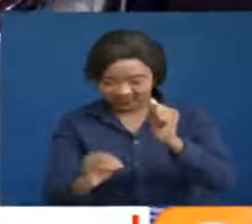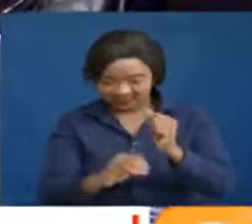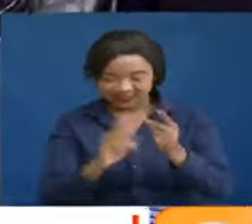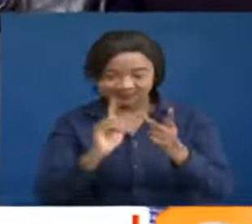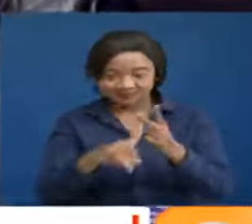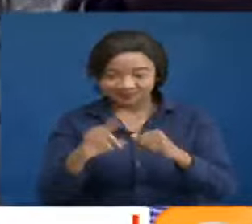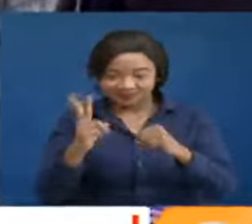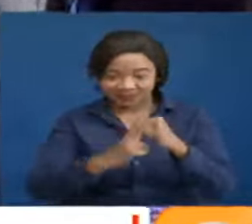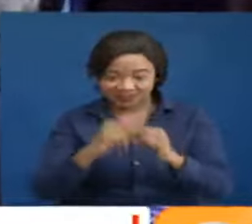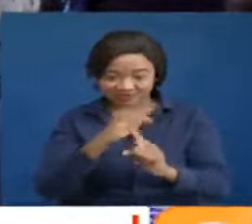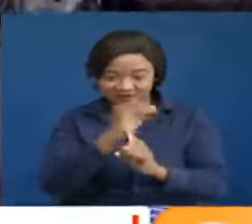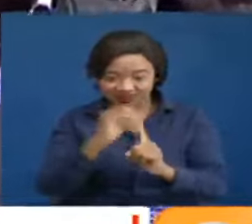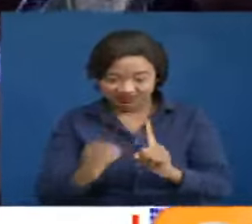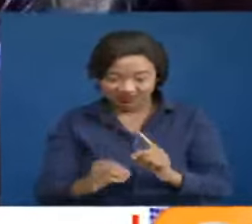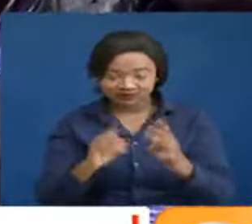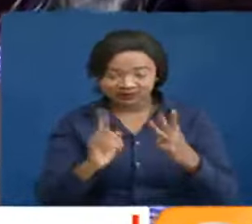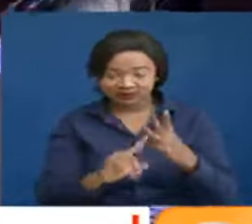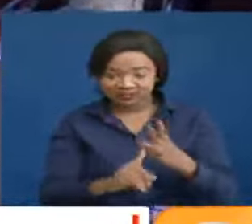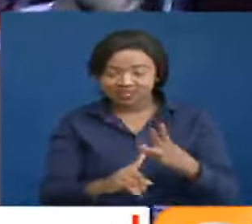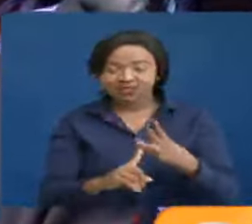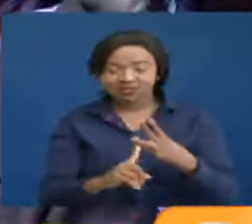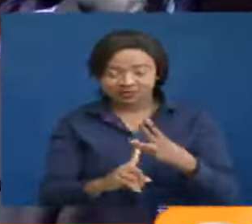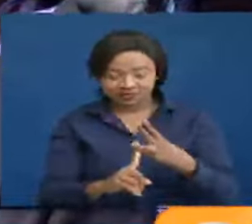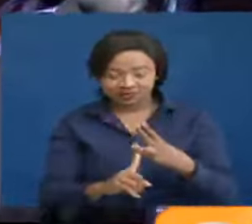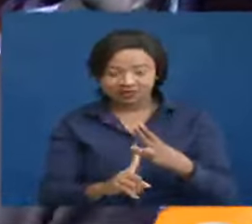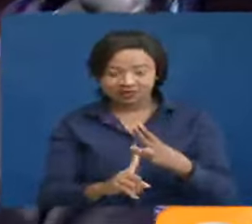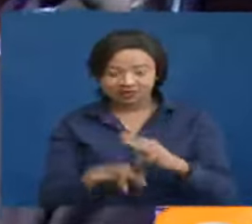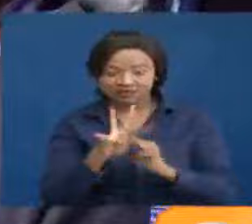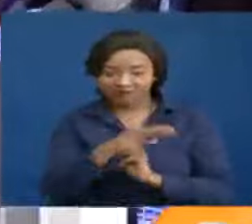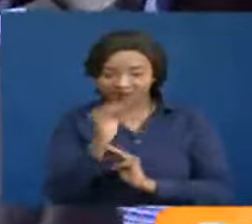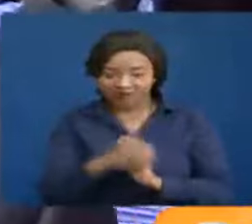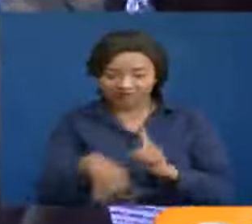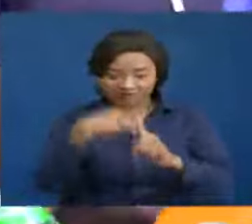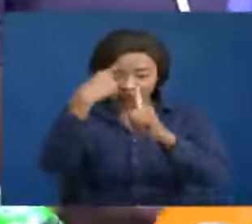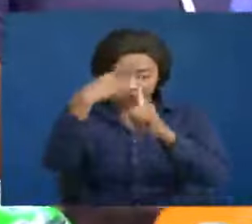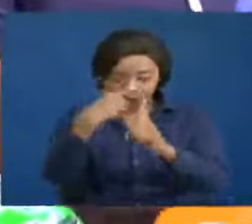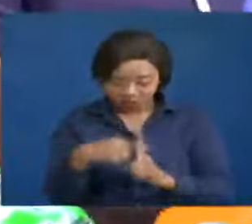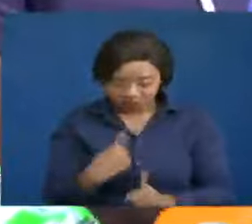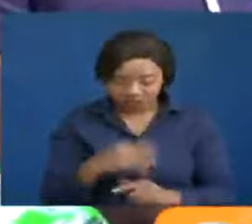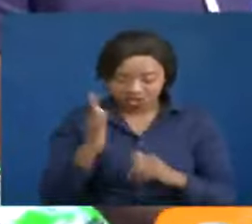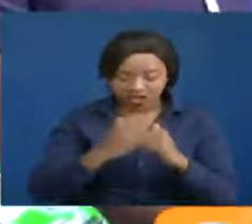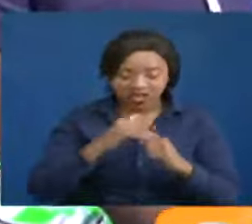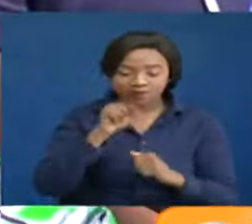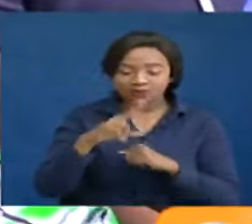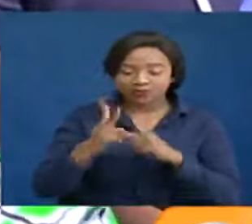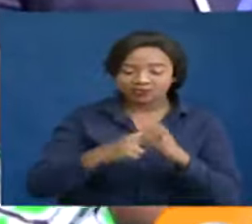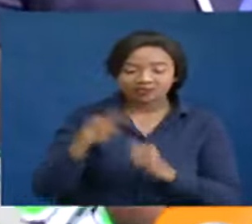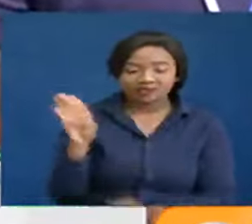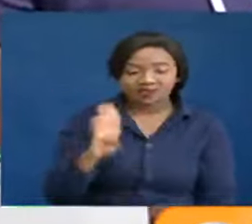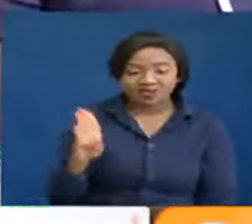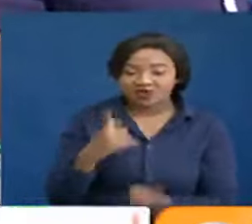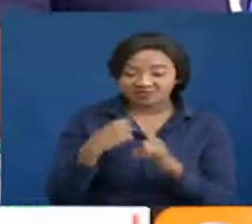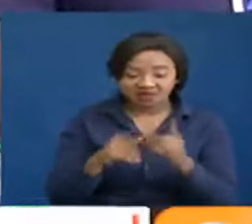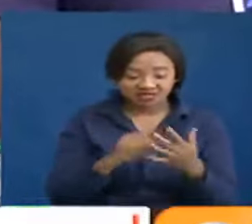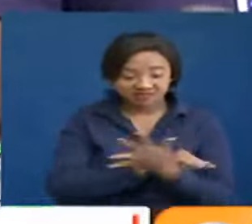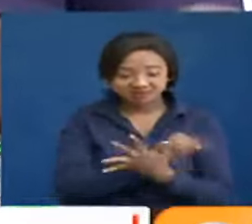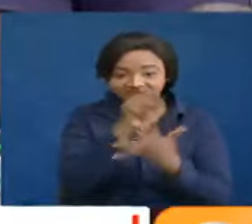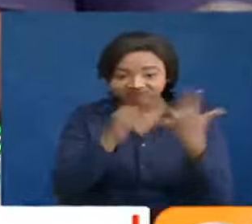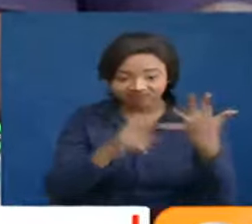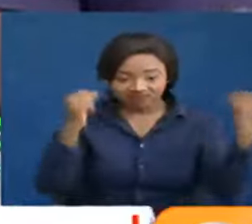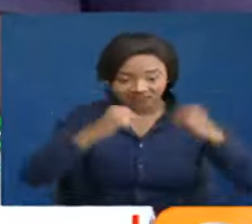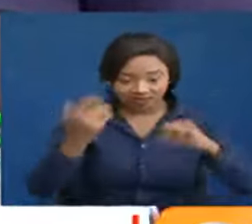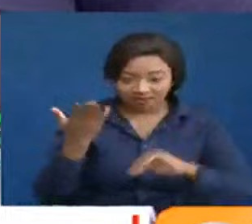4%. 9.7 billion. Totaling to 9.7 billion. None of the items have been implemented, and we are